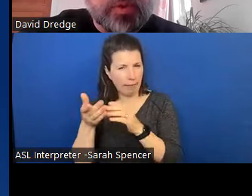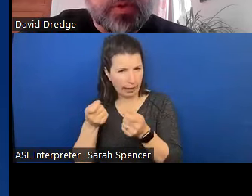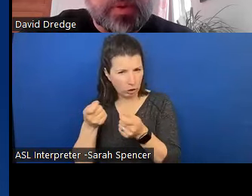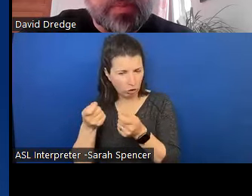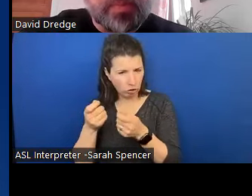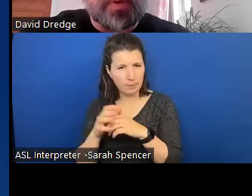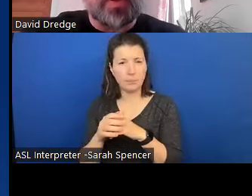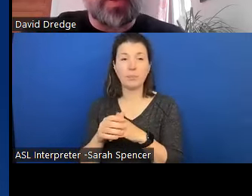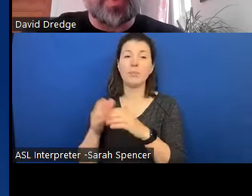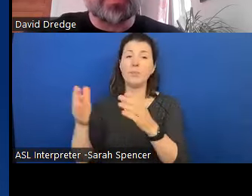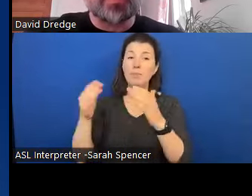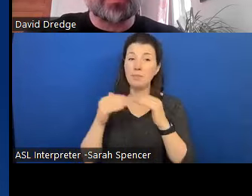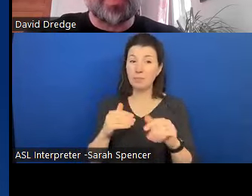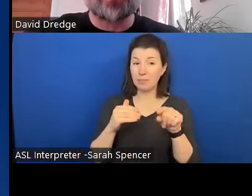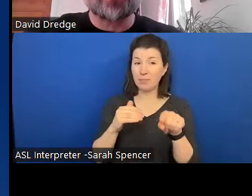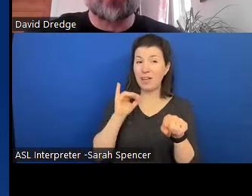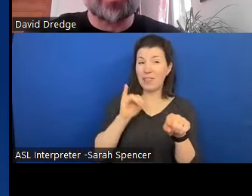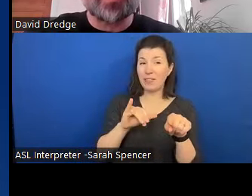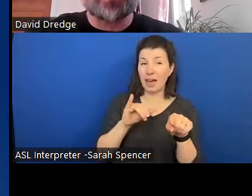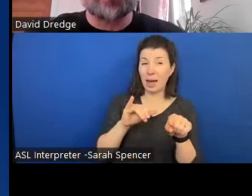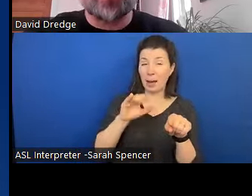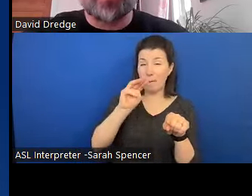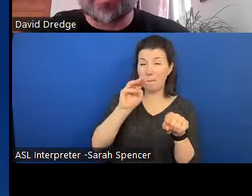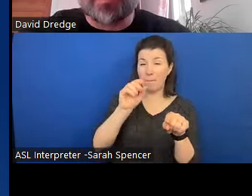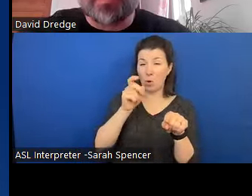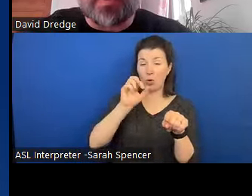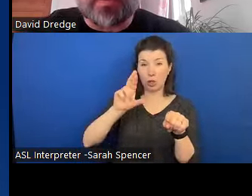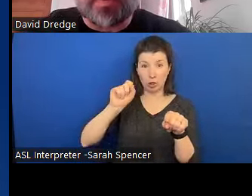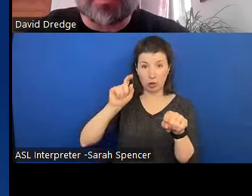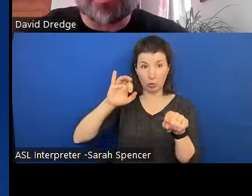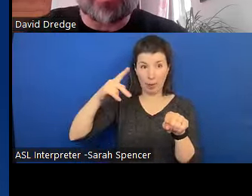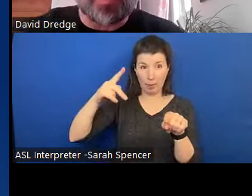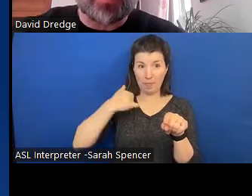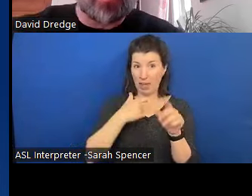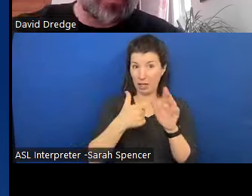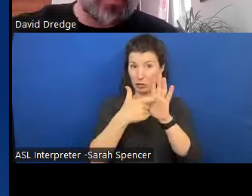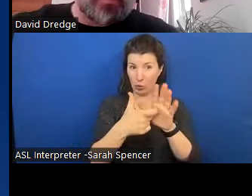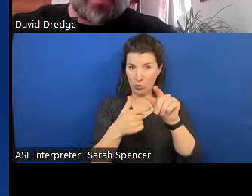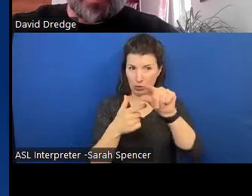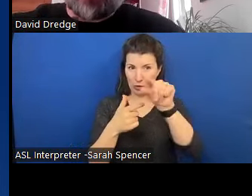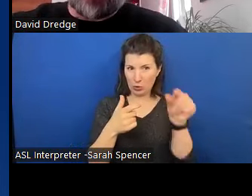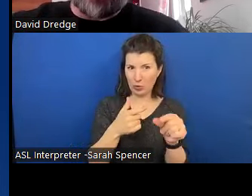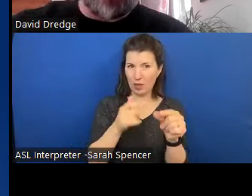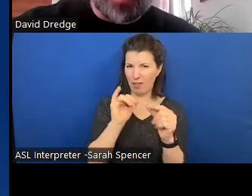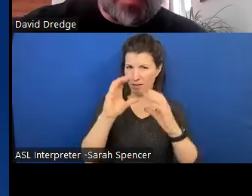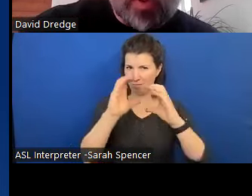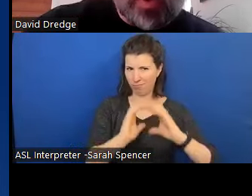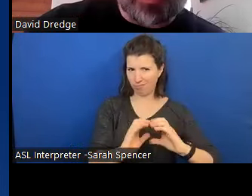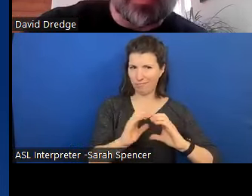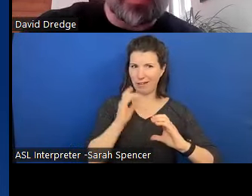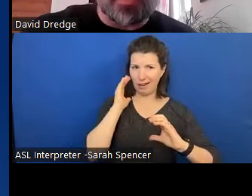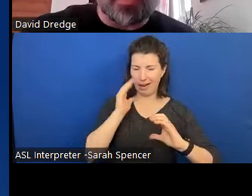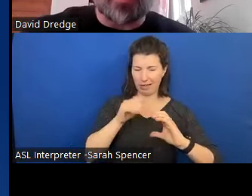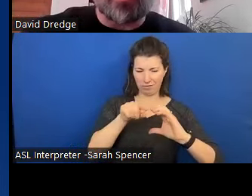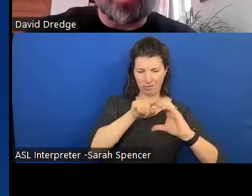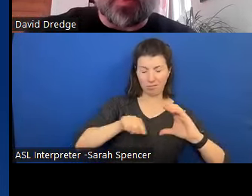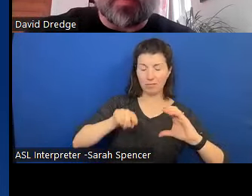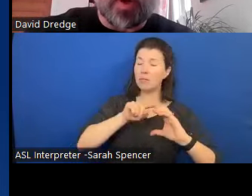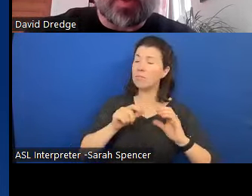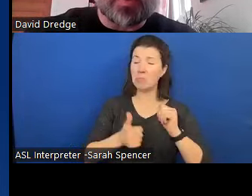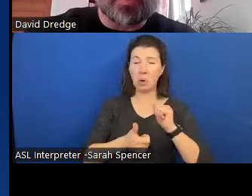or motor strip that I mentioned, it actually is organized in a very consistent way across all people.